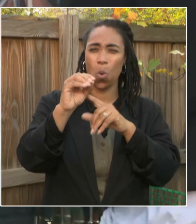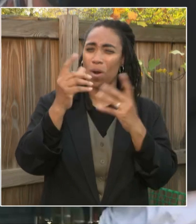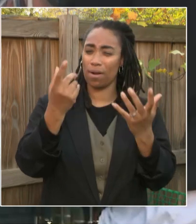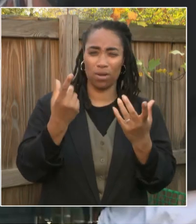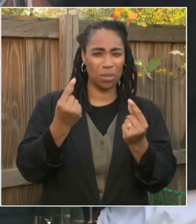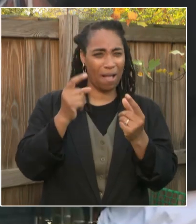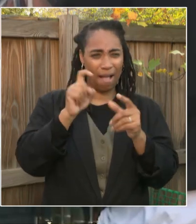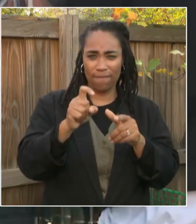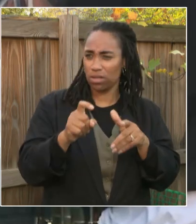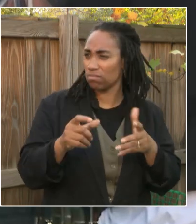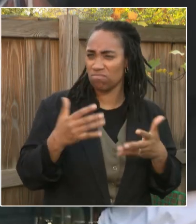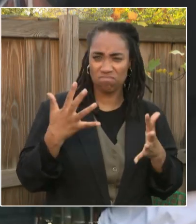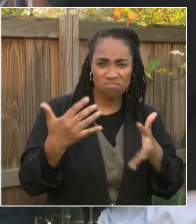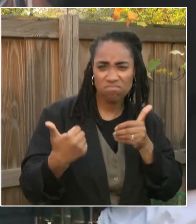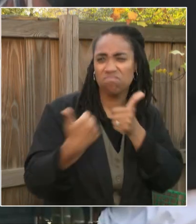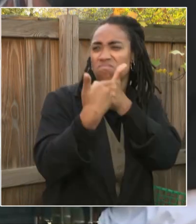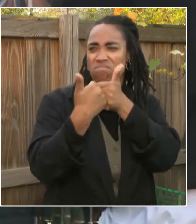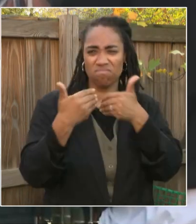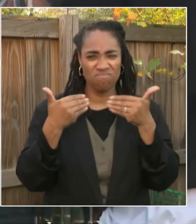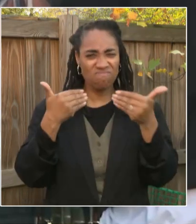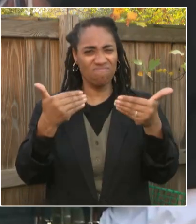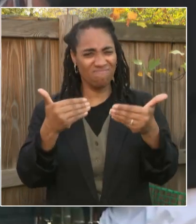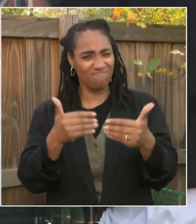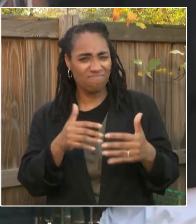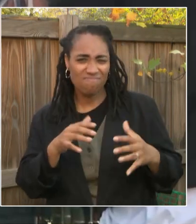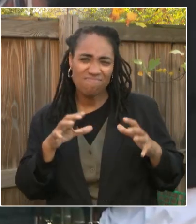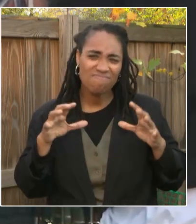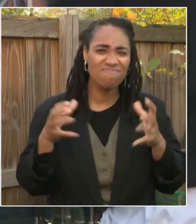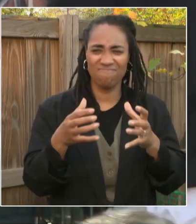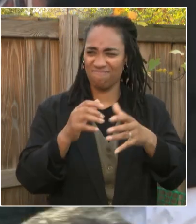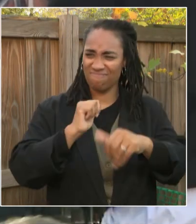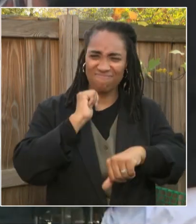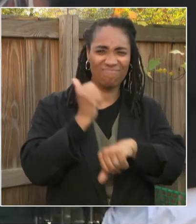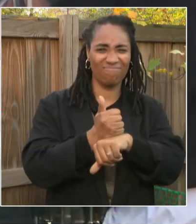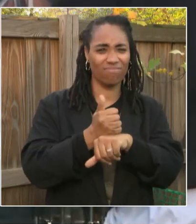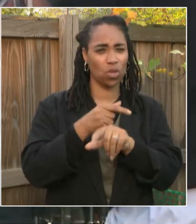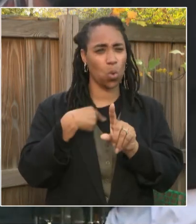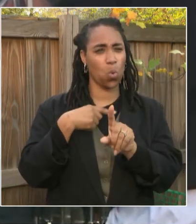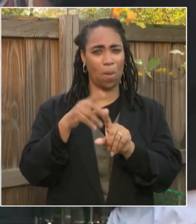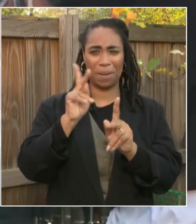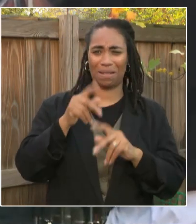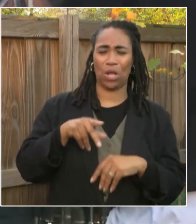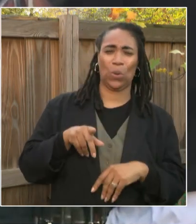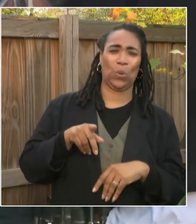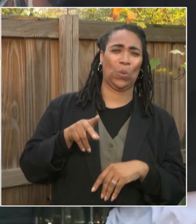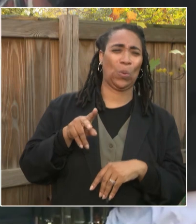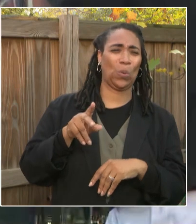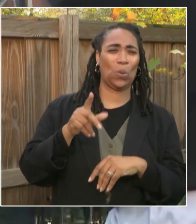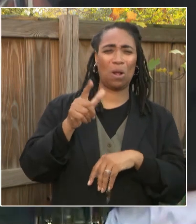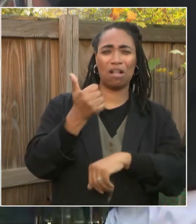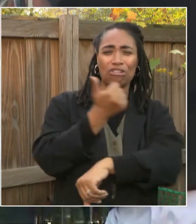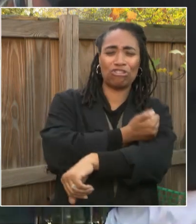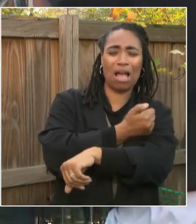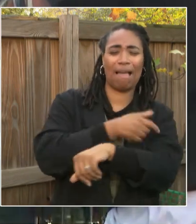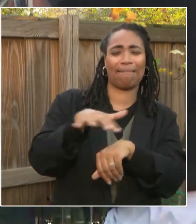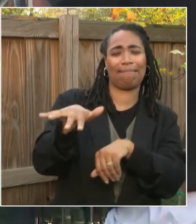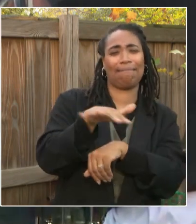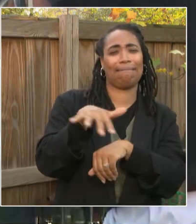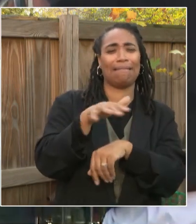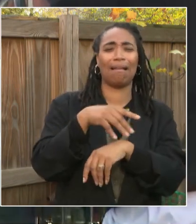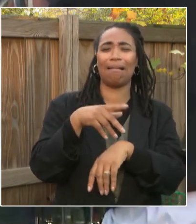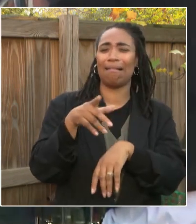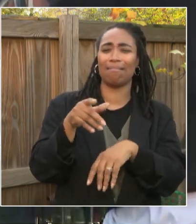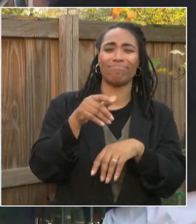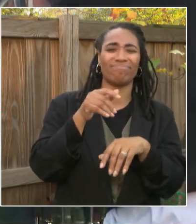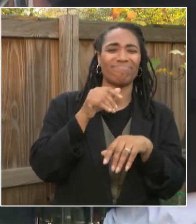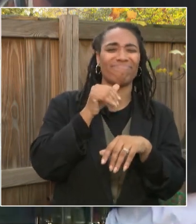go-go and had trashed it. Had us being drug addicts, had us being shooting people and all kinds of stuff. Chuck, your dad, Sugar